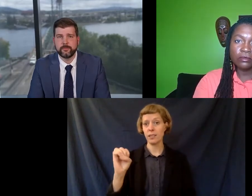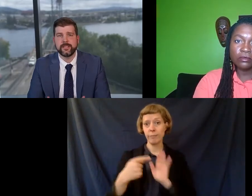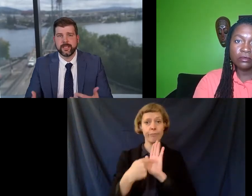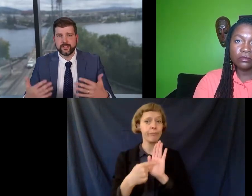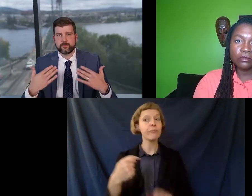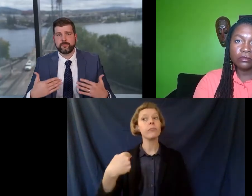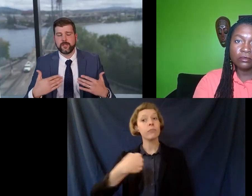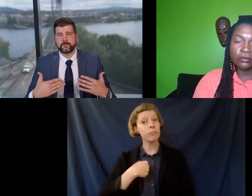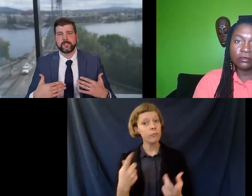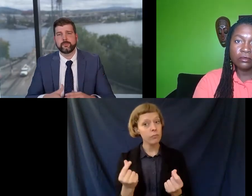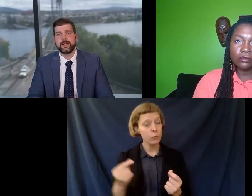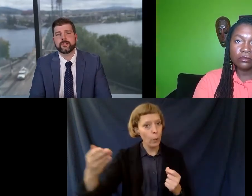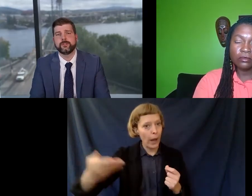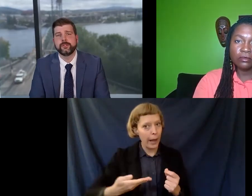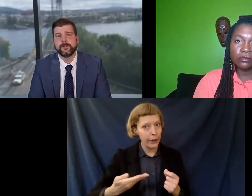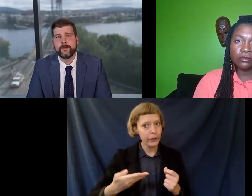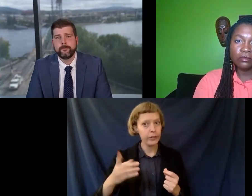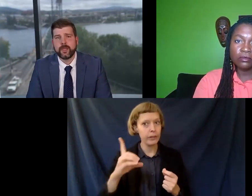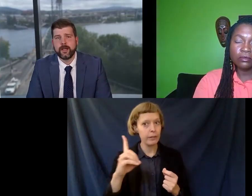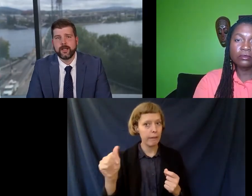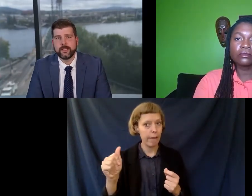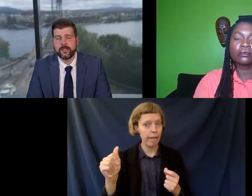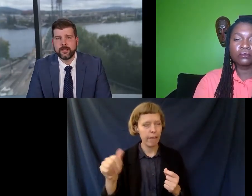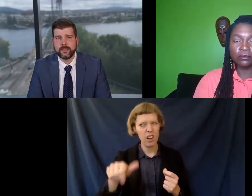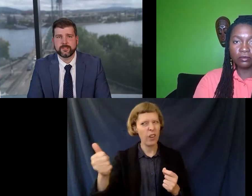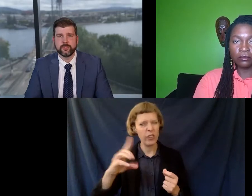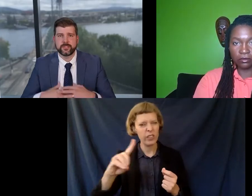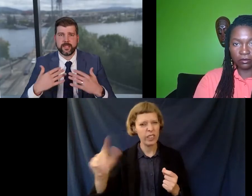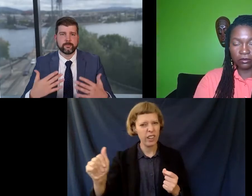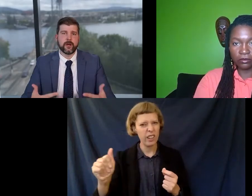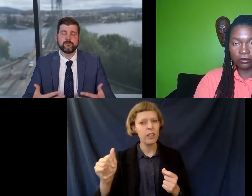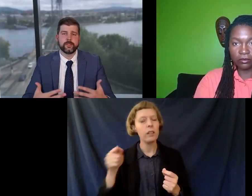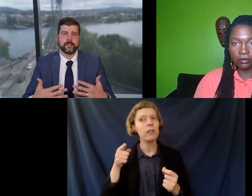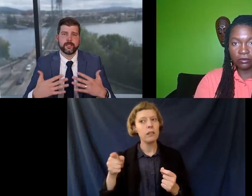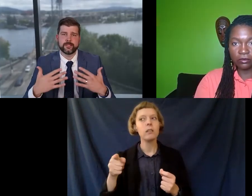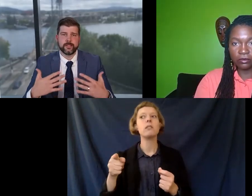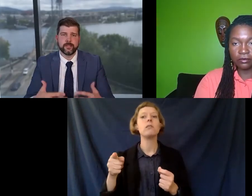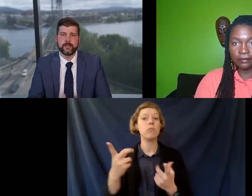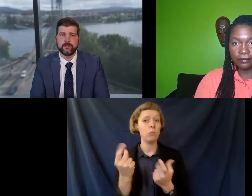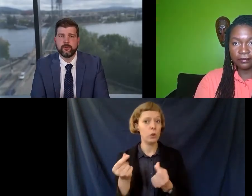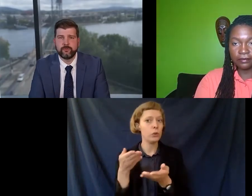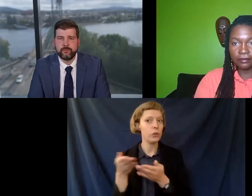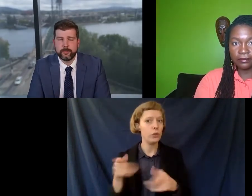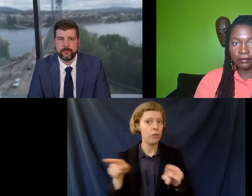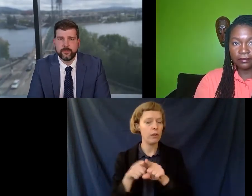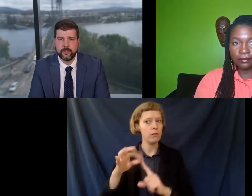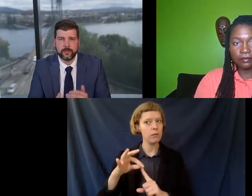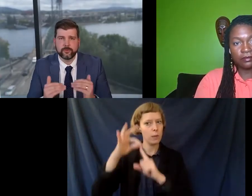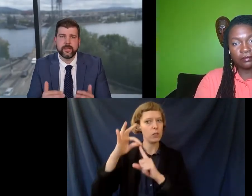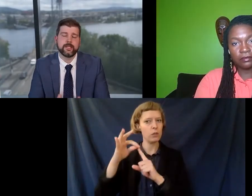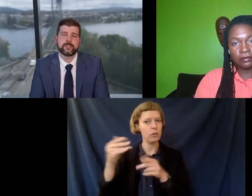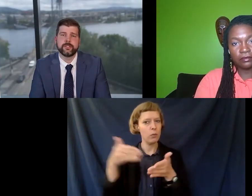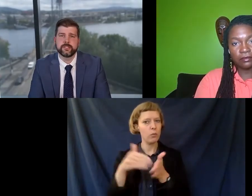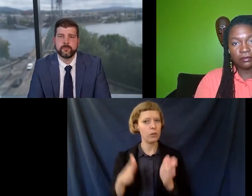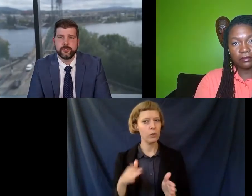attorney to be a special prosecutor. And this was Sam Kaufman. He has a